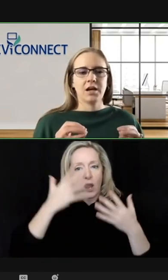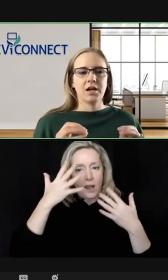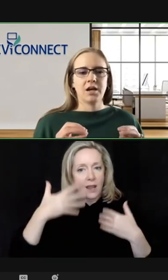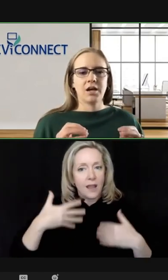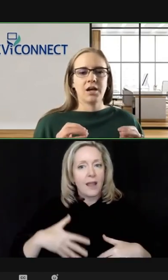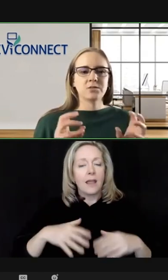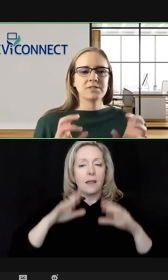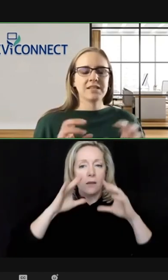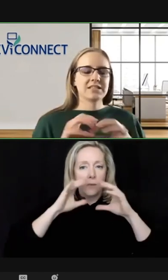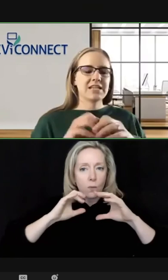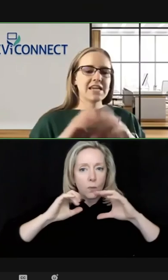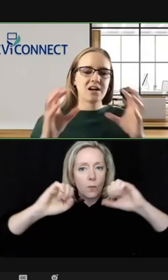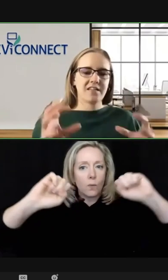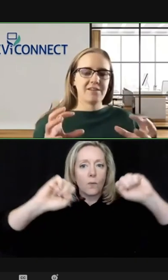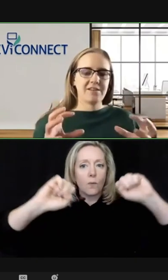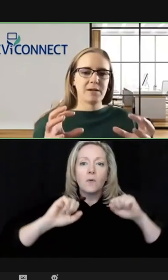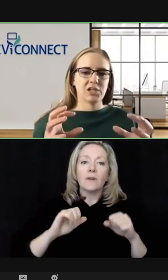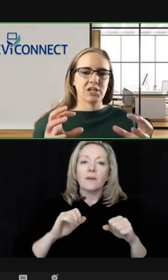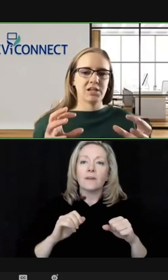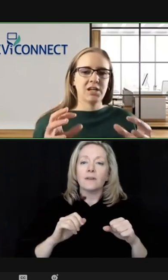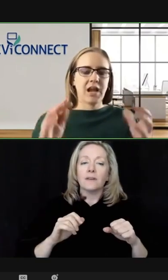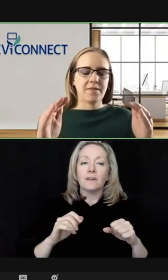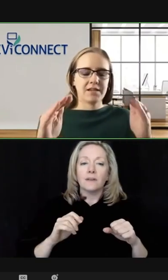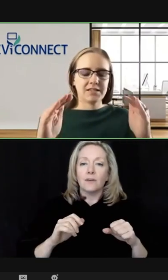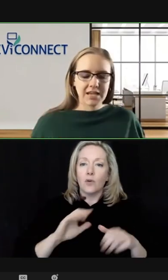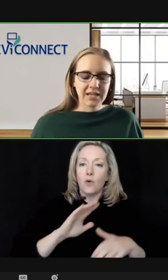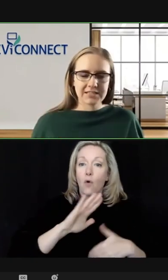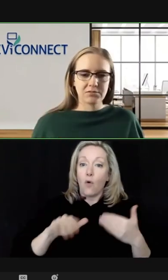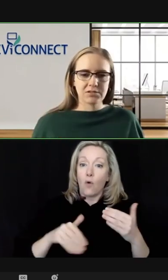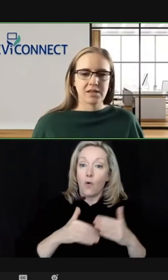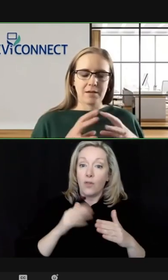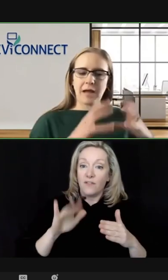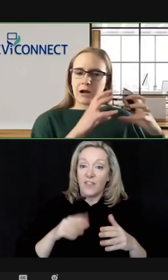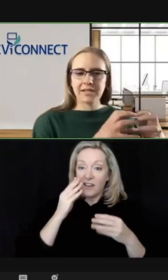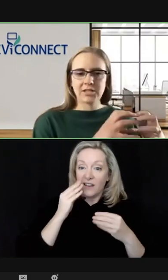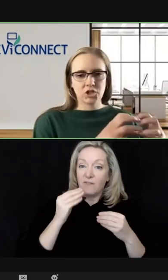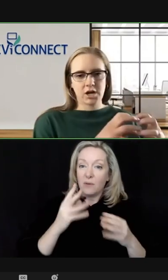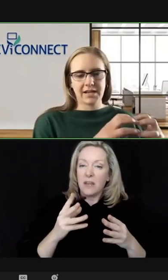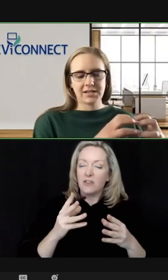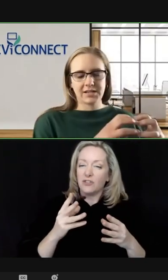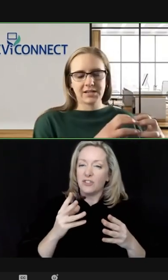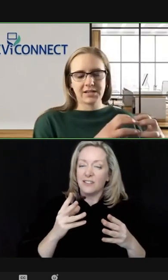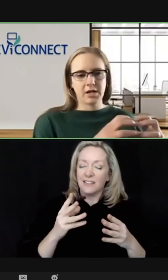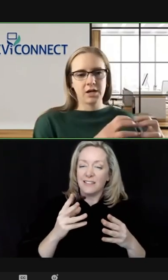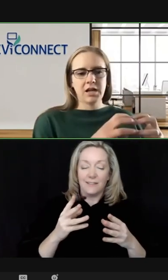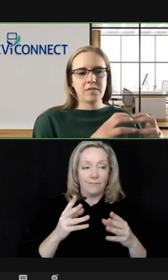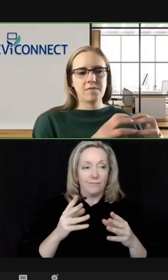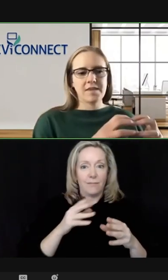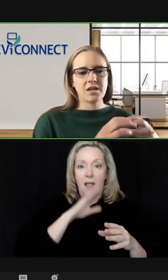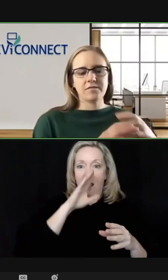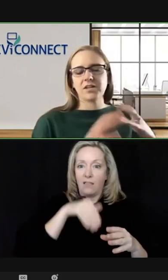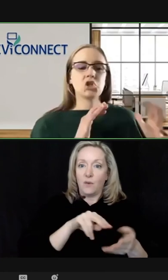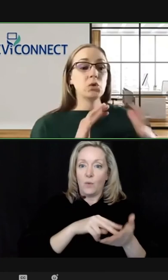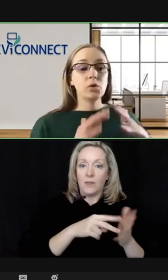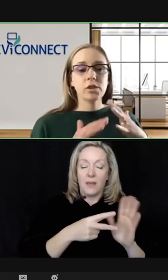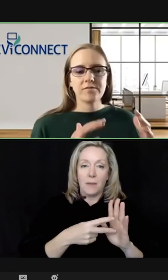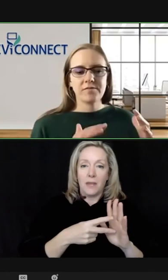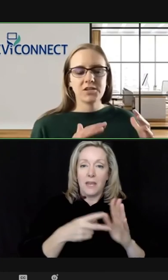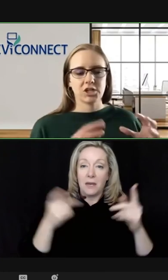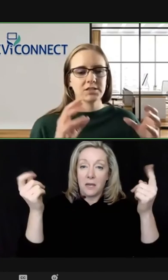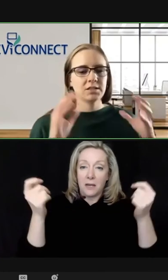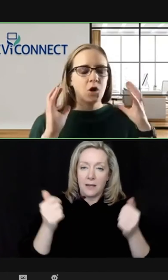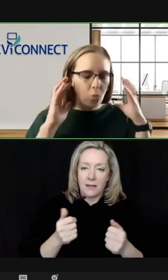it. And it's almost like taking all that information and then taking it down to like that outline drawing, like I talked about earlier, and thinking of like